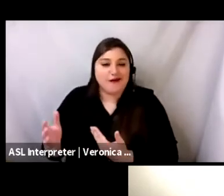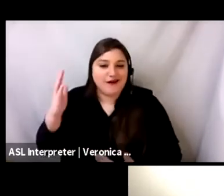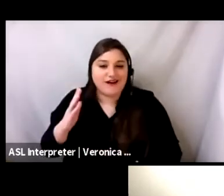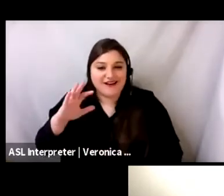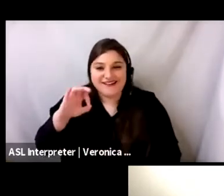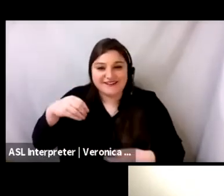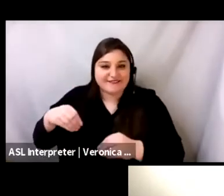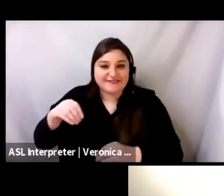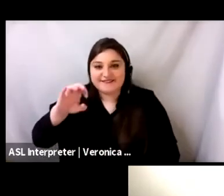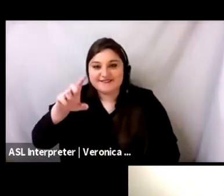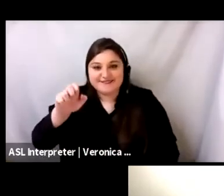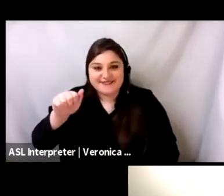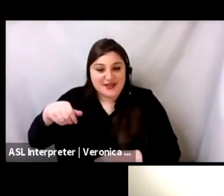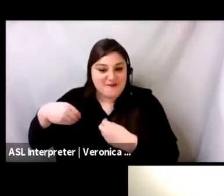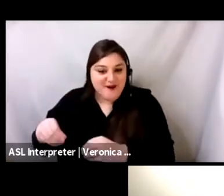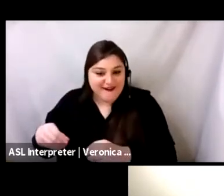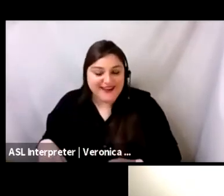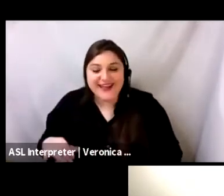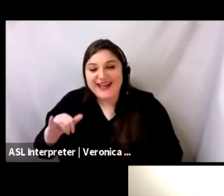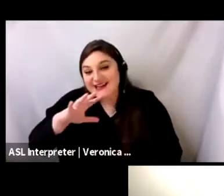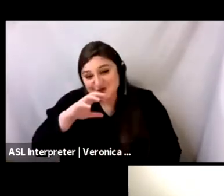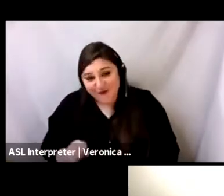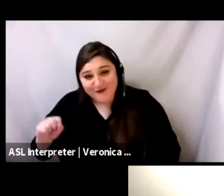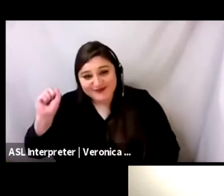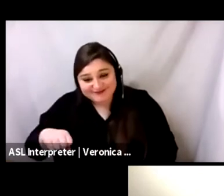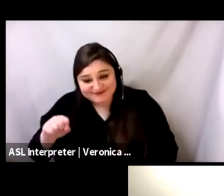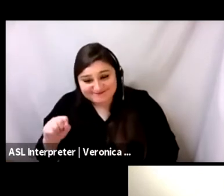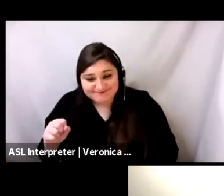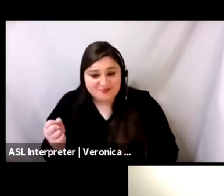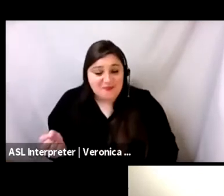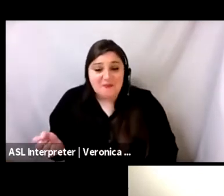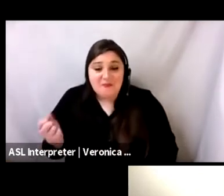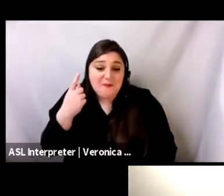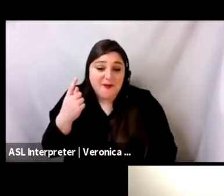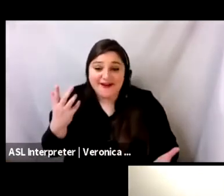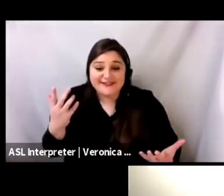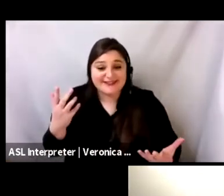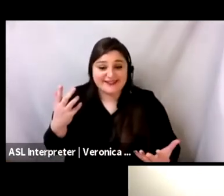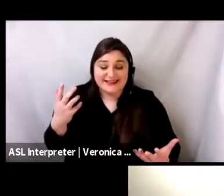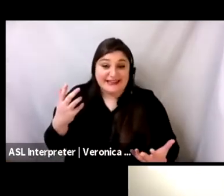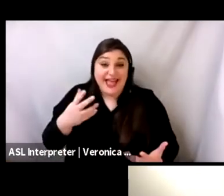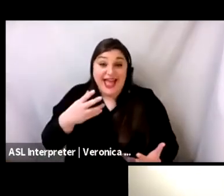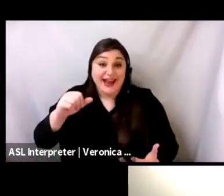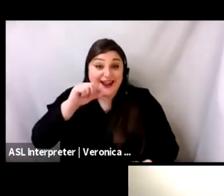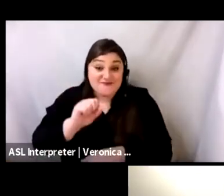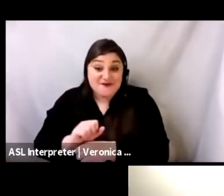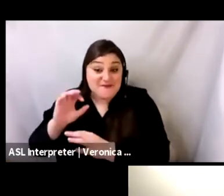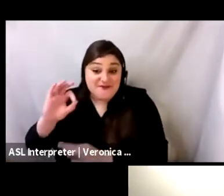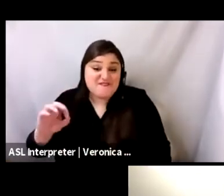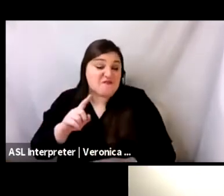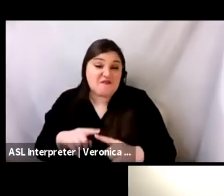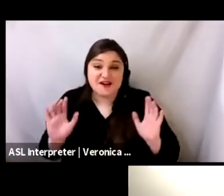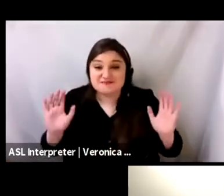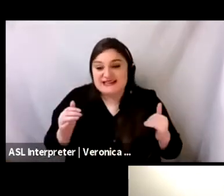play a composition that mixes hisses, noises from the inside of different hives, but also noises coming from